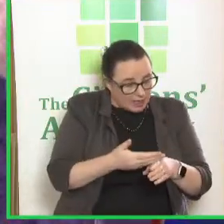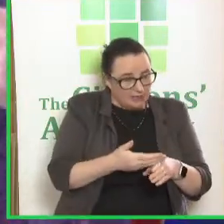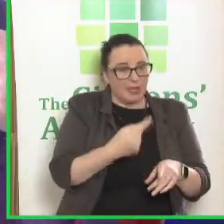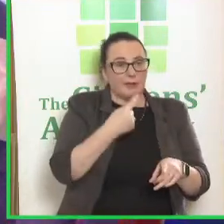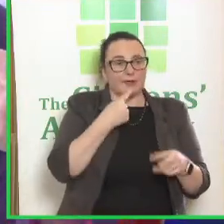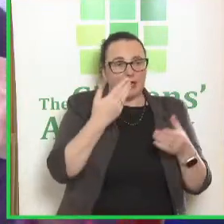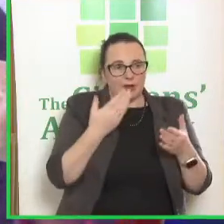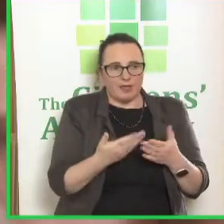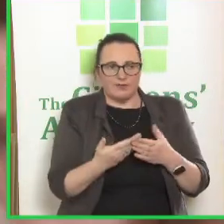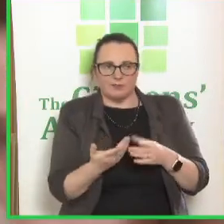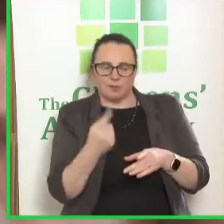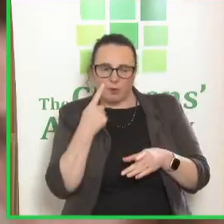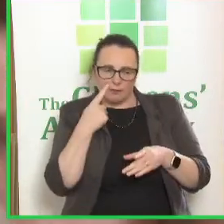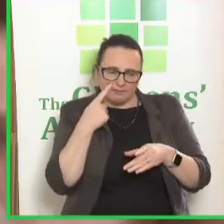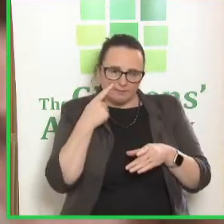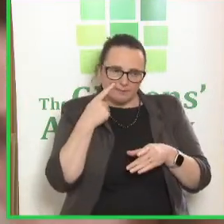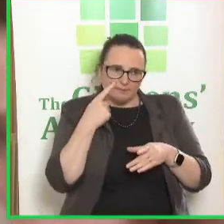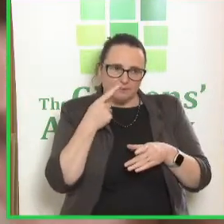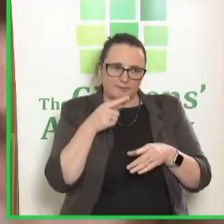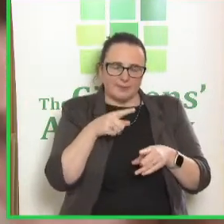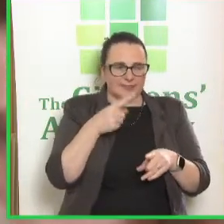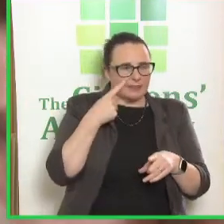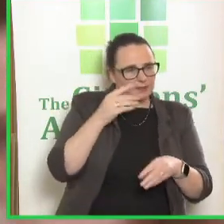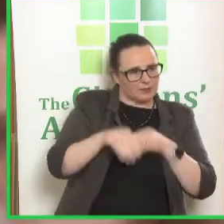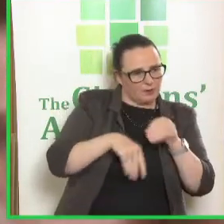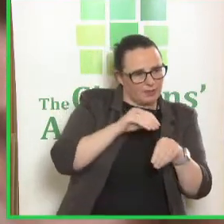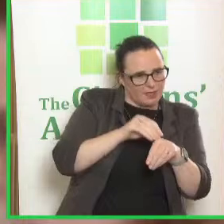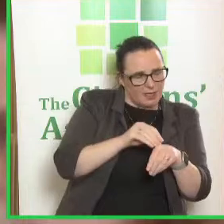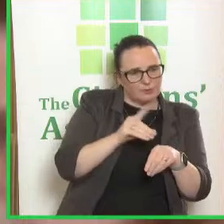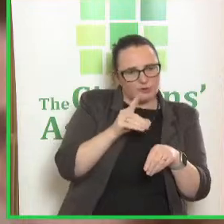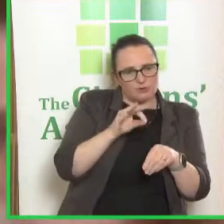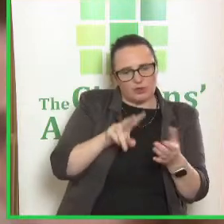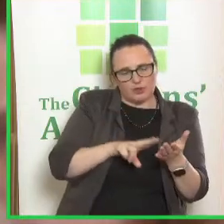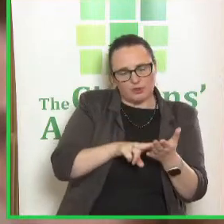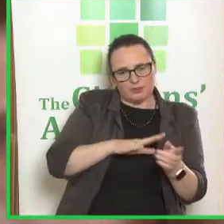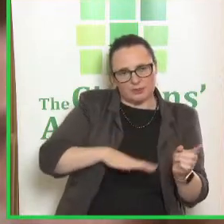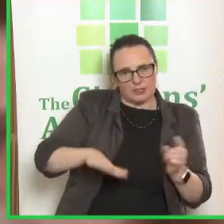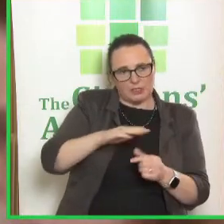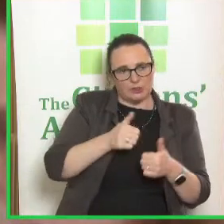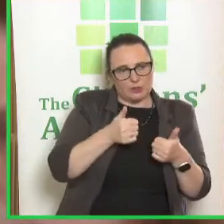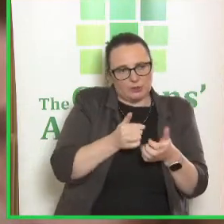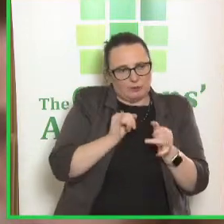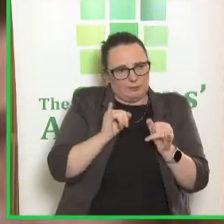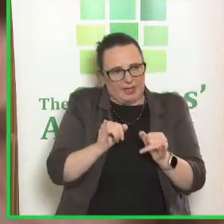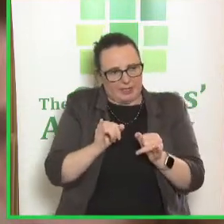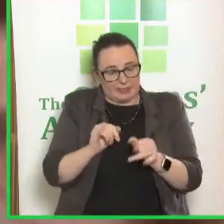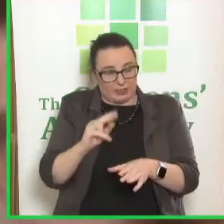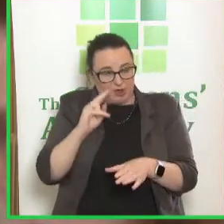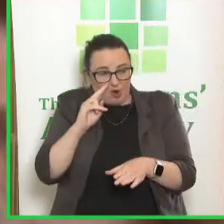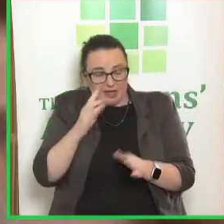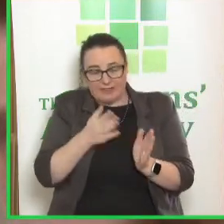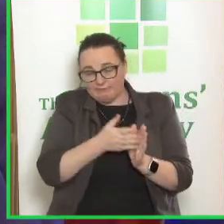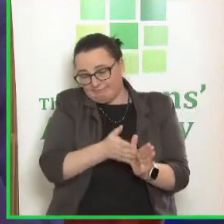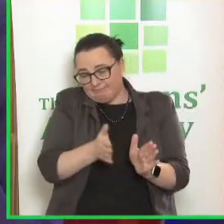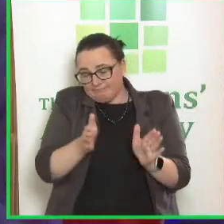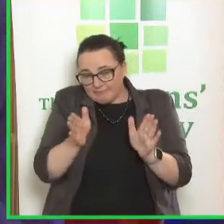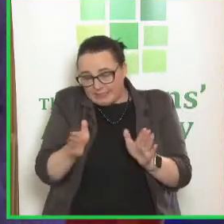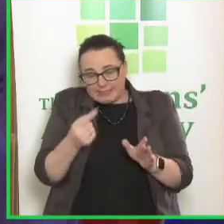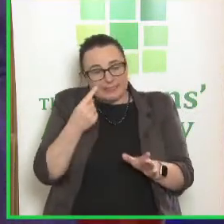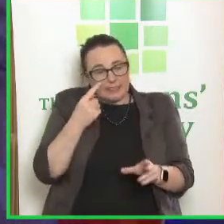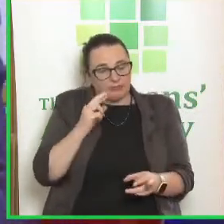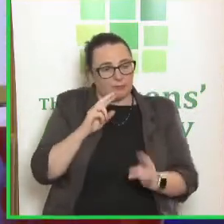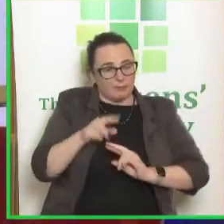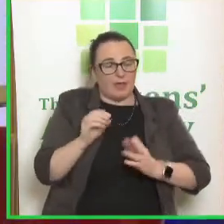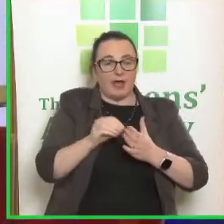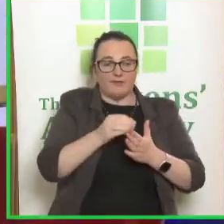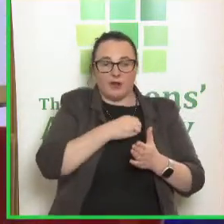back what's happening here in this country in relation to drug use, the good, bad and the ugly, and we need to be able to respond to it. So you have my